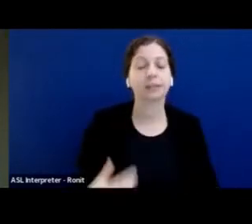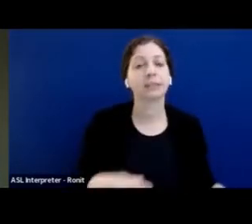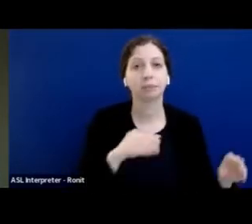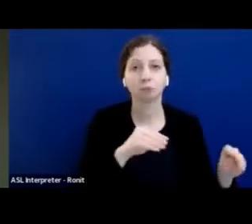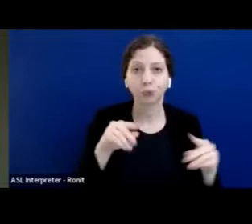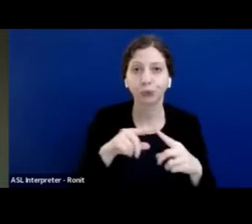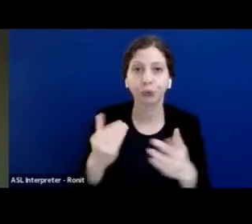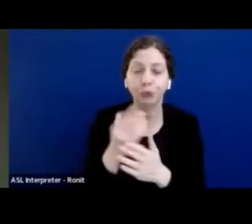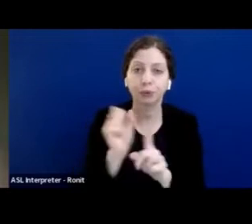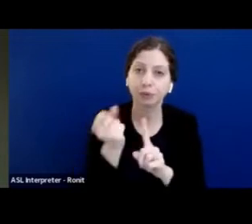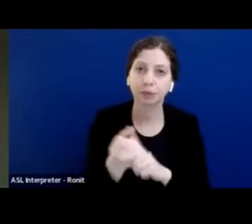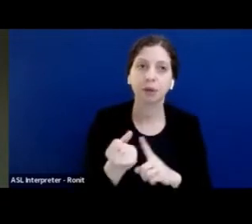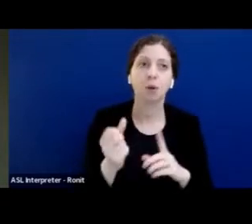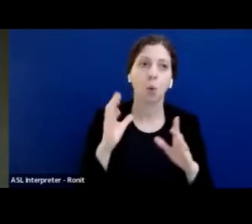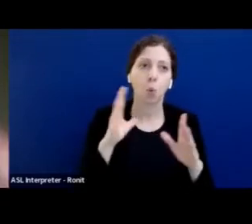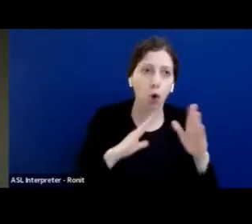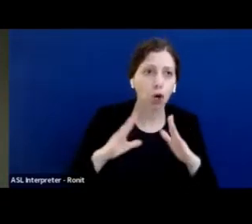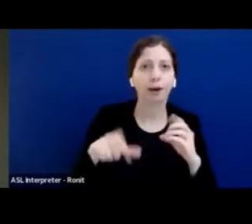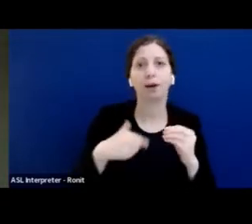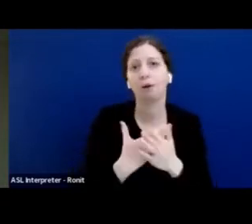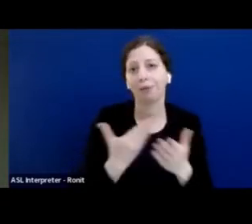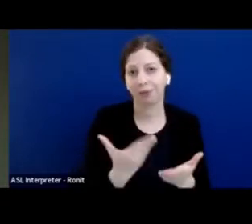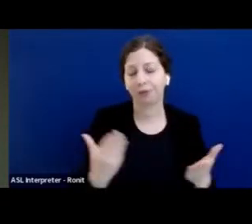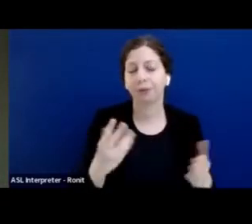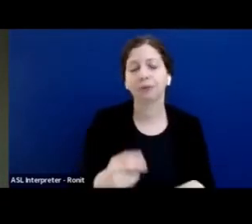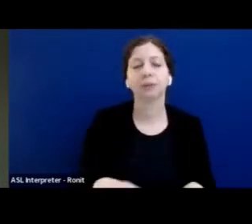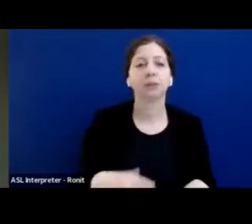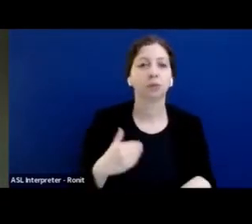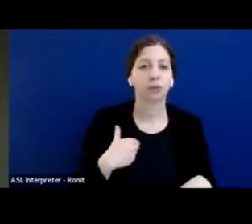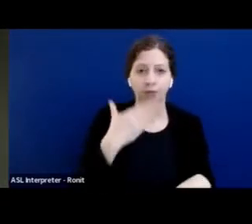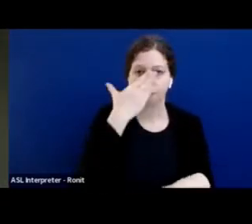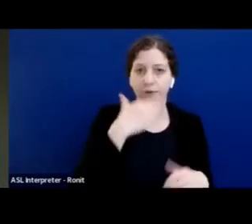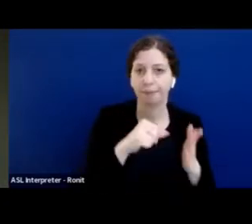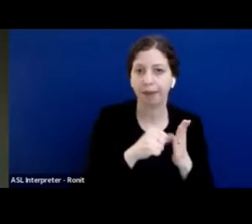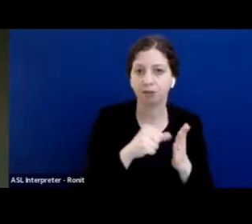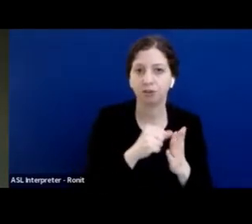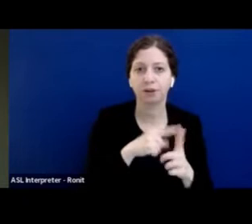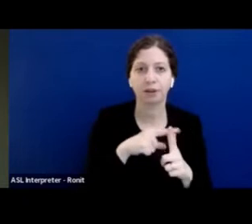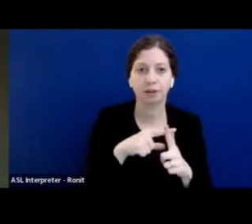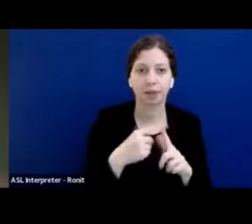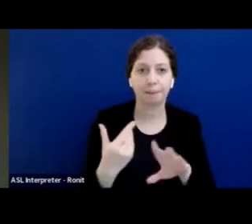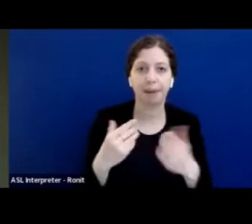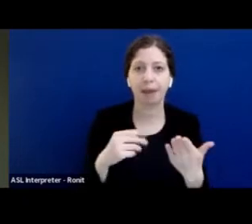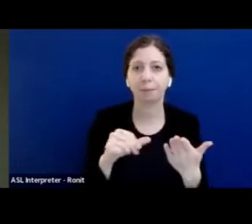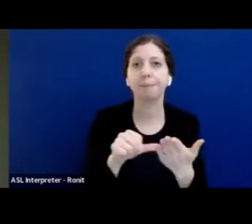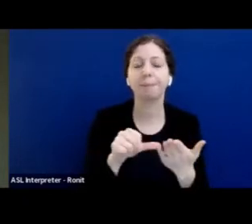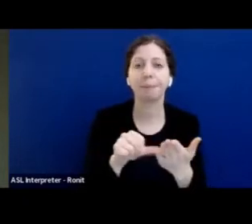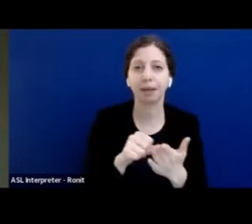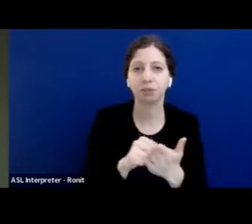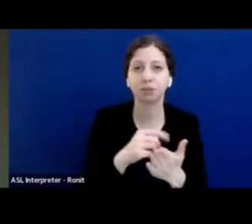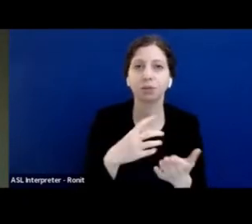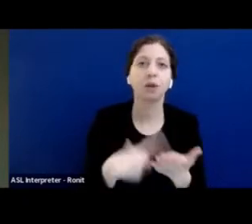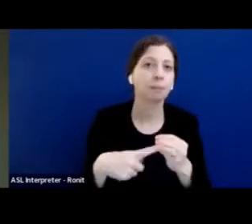situation. They're worried, all of those kind of things. So we have a front page here, and then we have a back page here that talks about what are